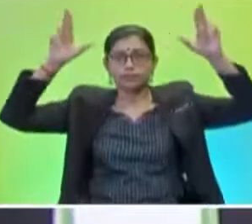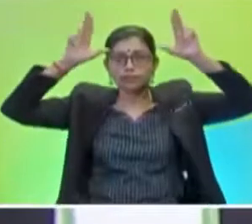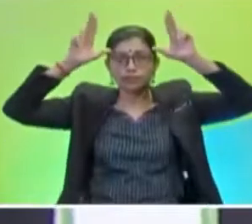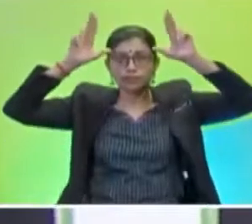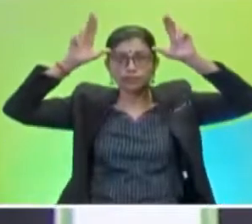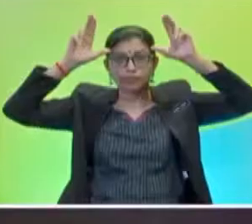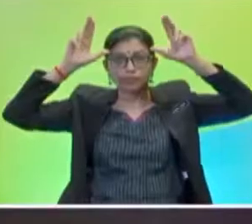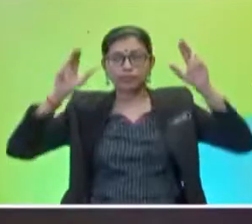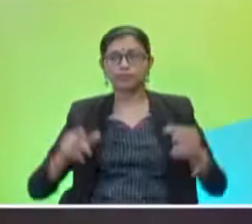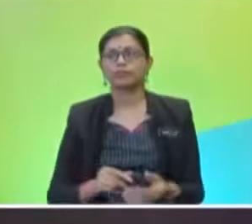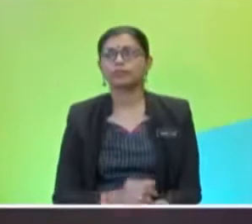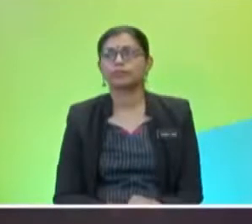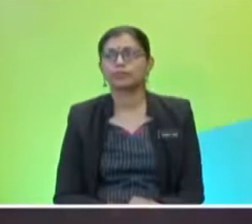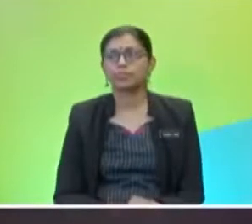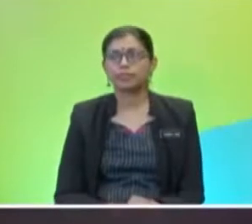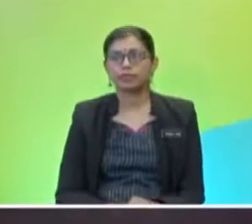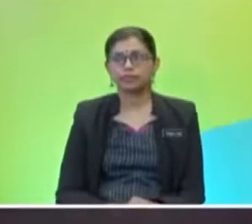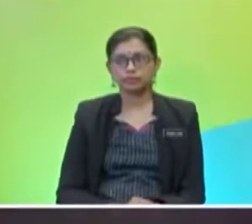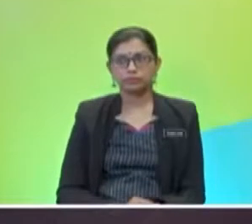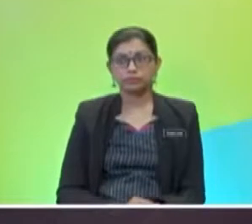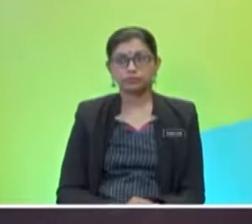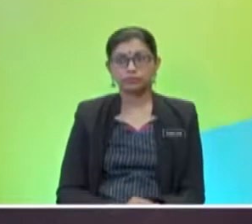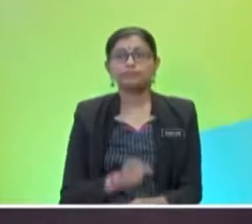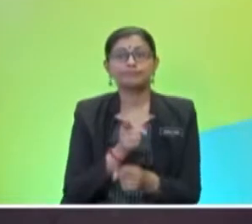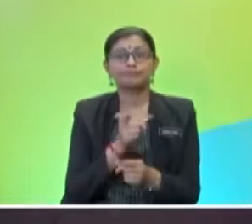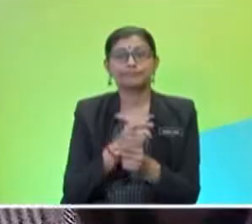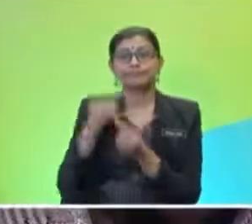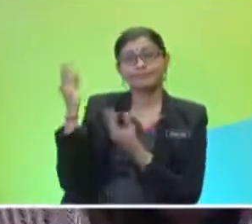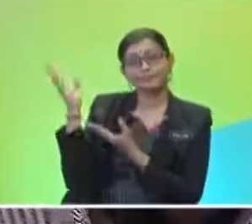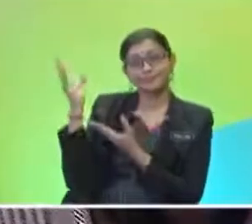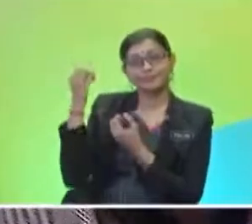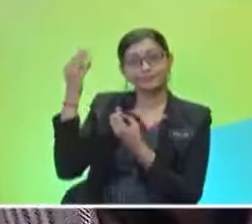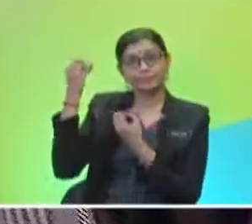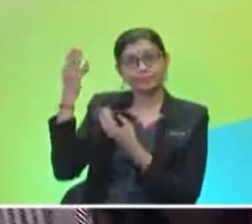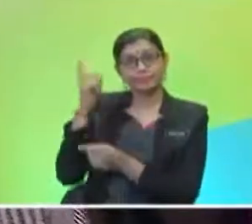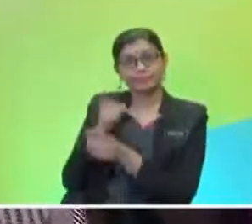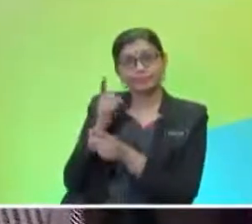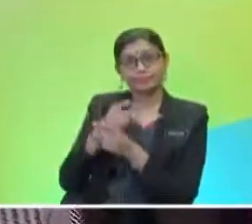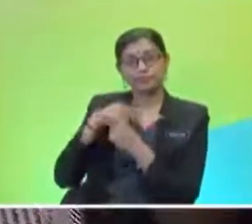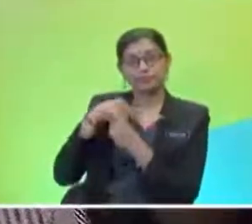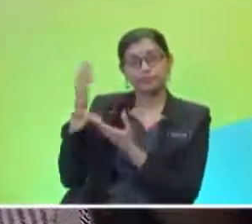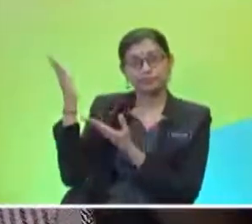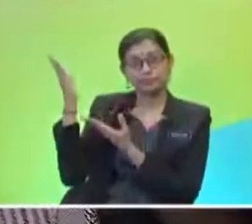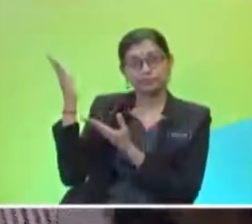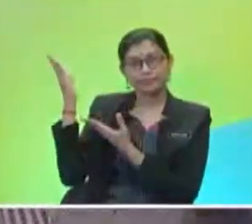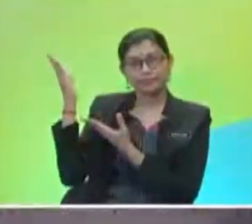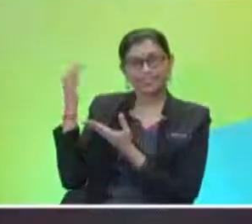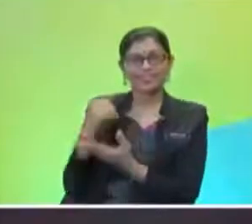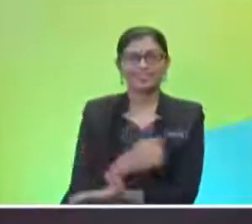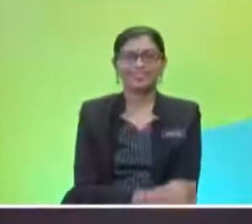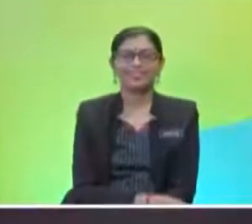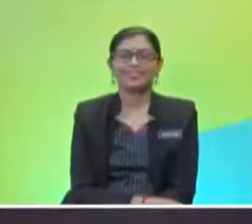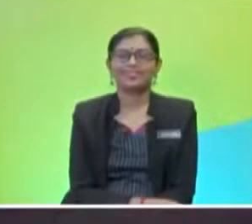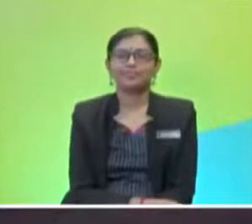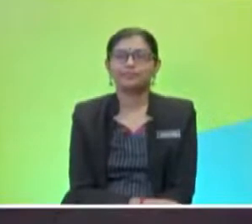And... Yay, you got that right. Mm-hmm. Well done, Abang Sean.